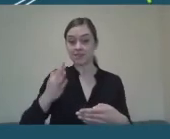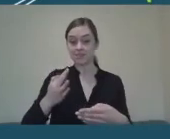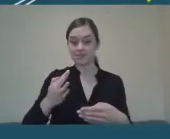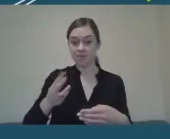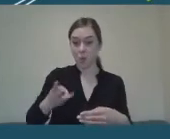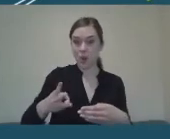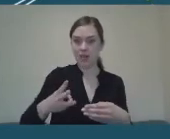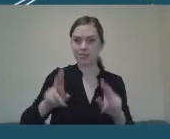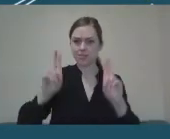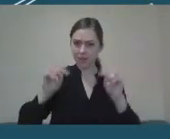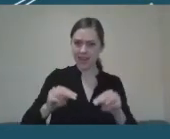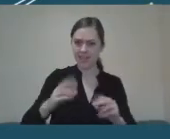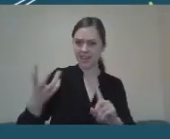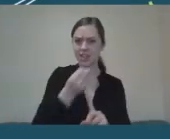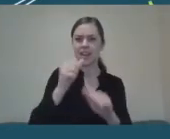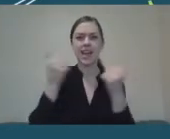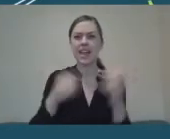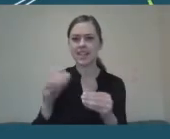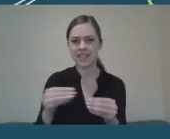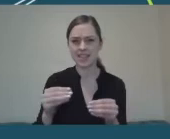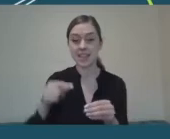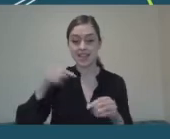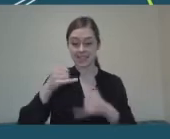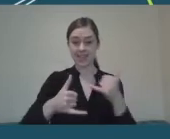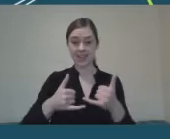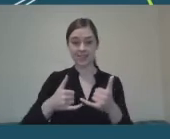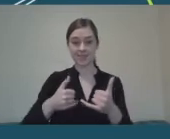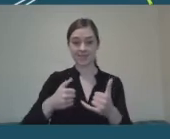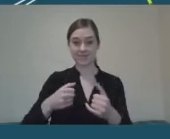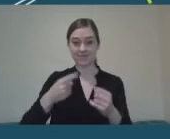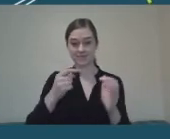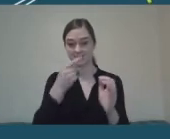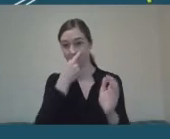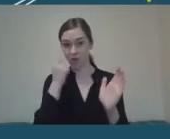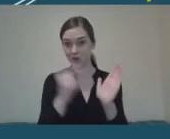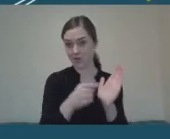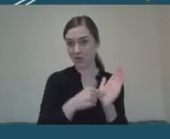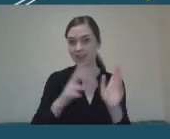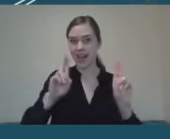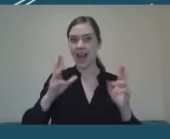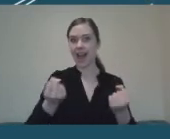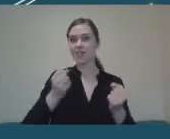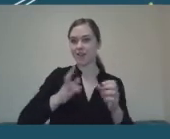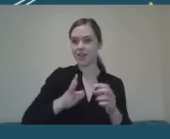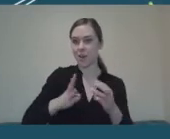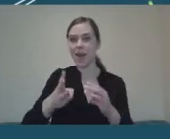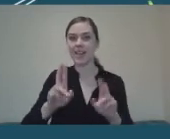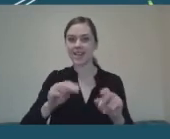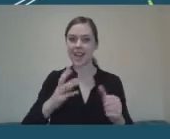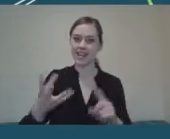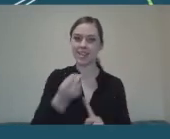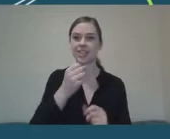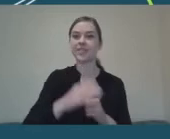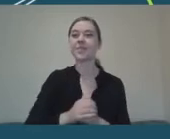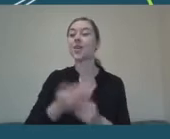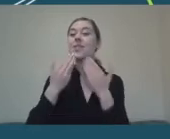has proven that there's always going to be a way. So I want to thank Cara again for having me here. I really enjoyed getting out of the